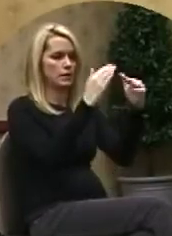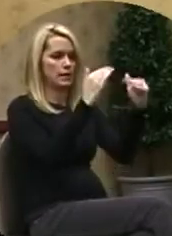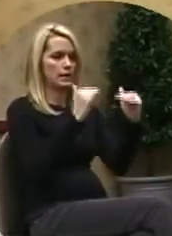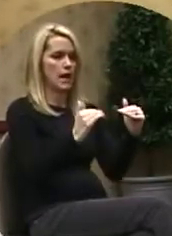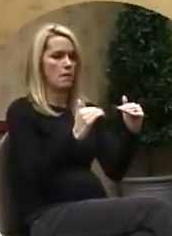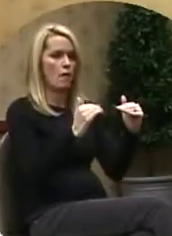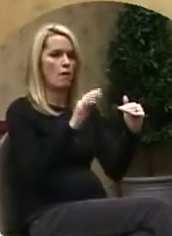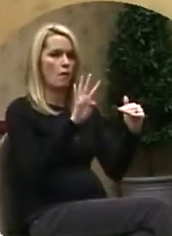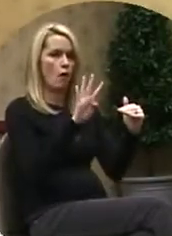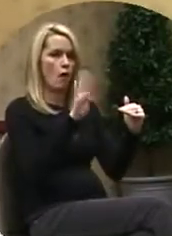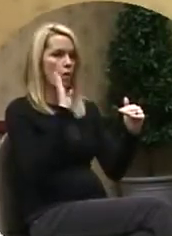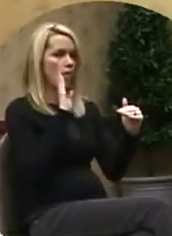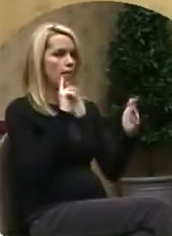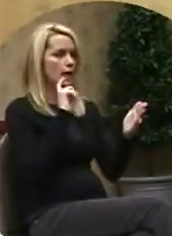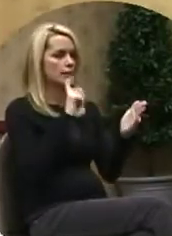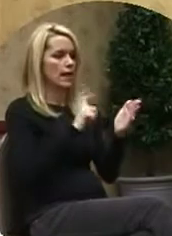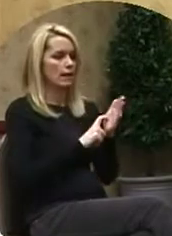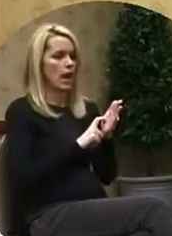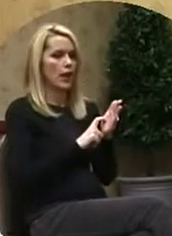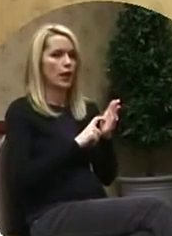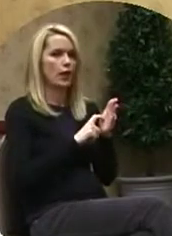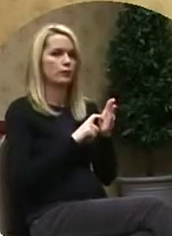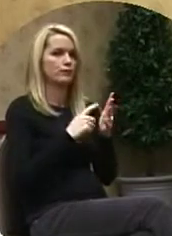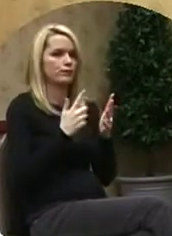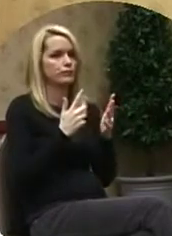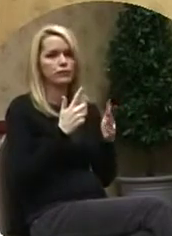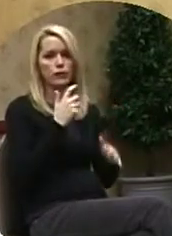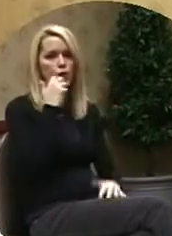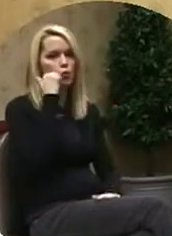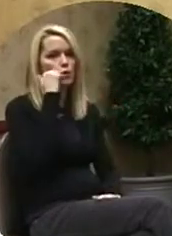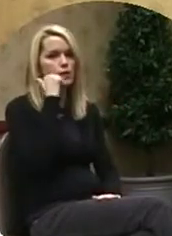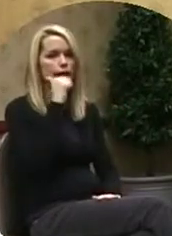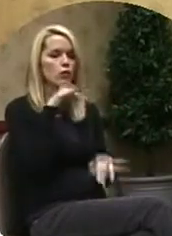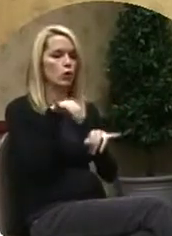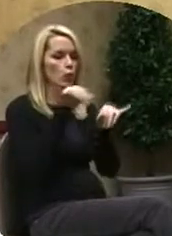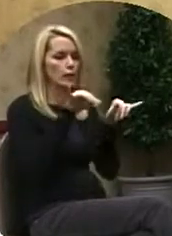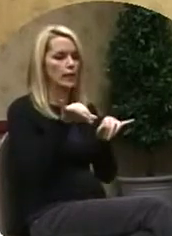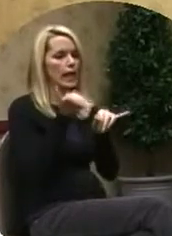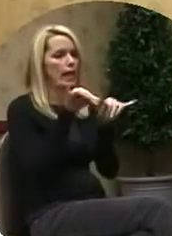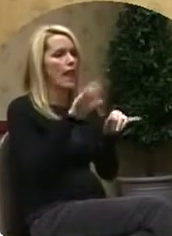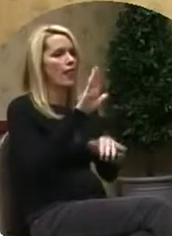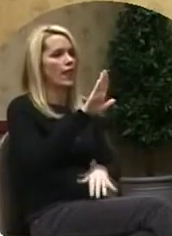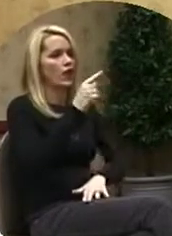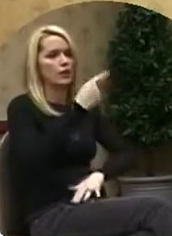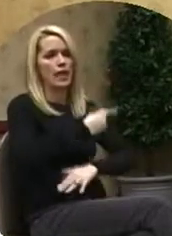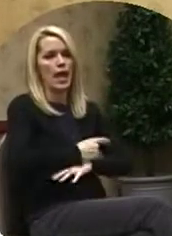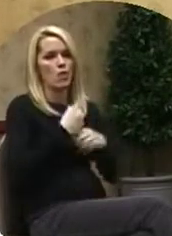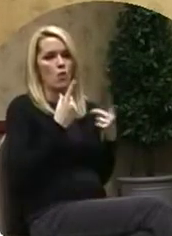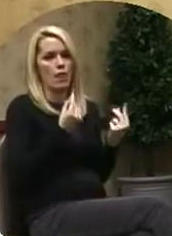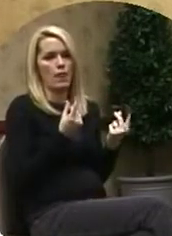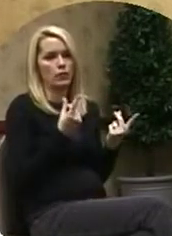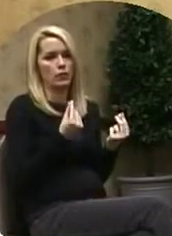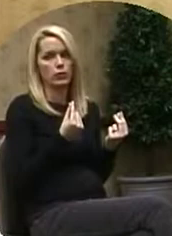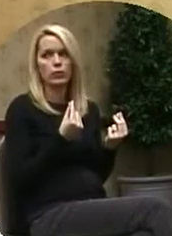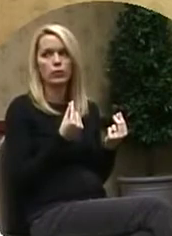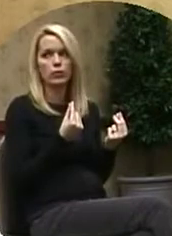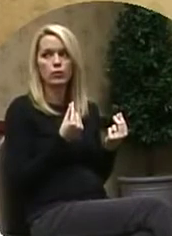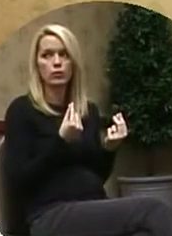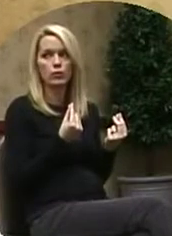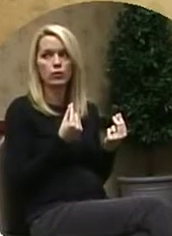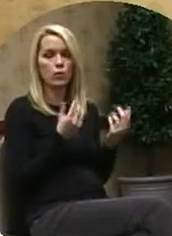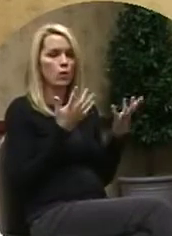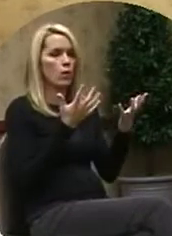going to identify the routines. So we're going to look at their day, and we're going to say,